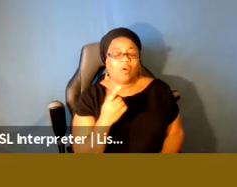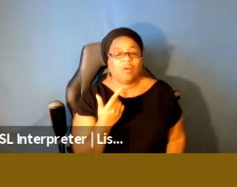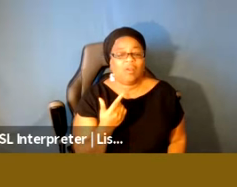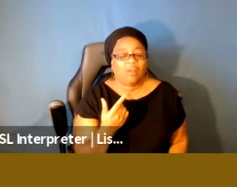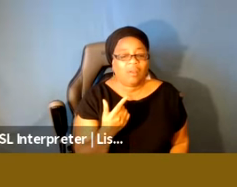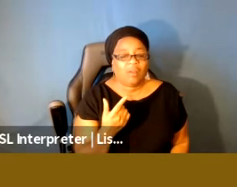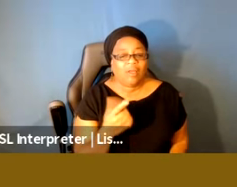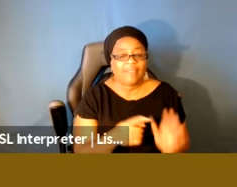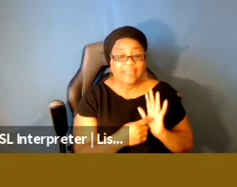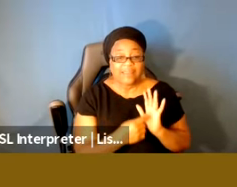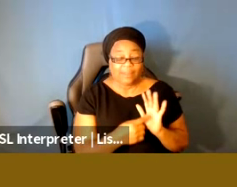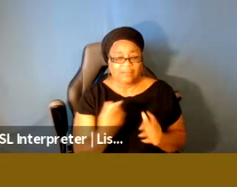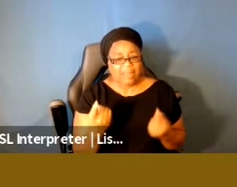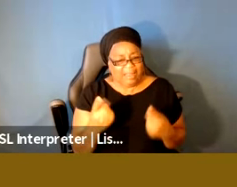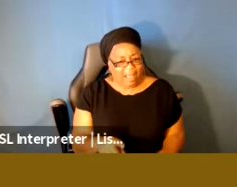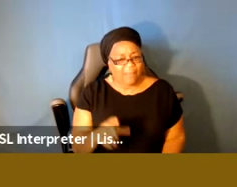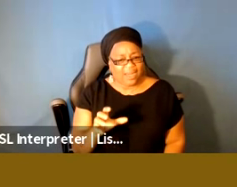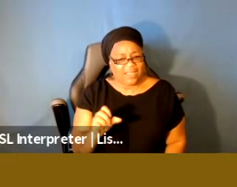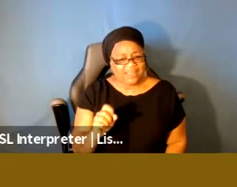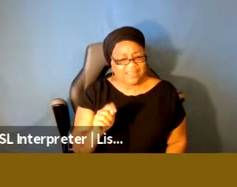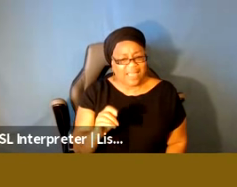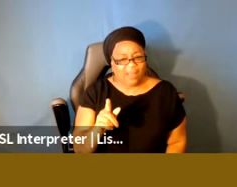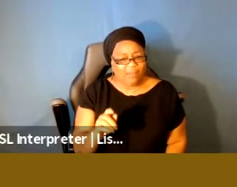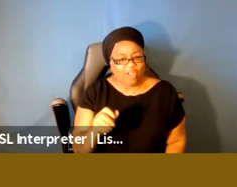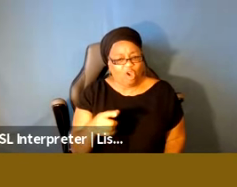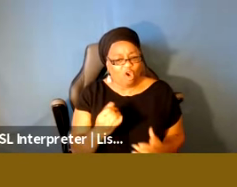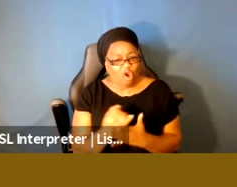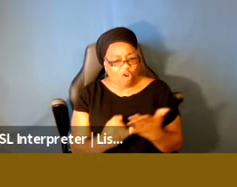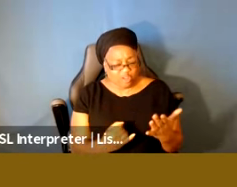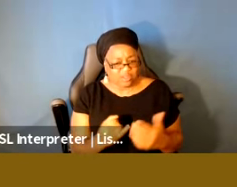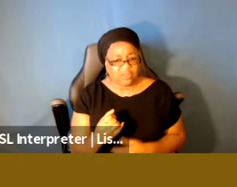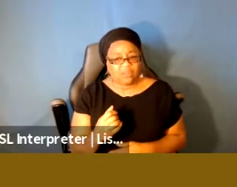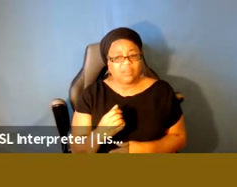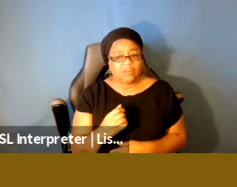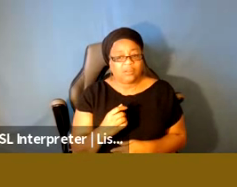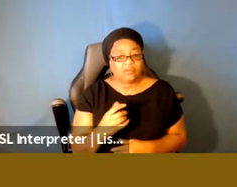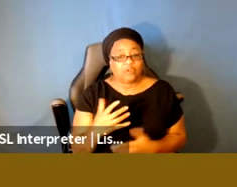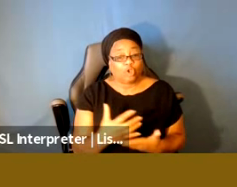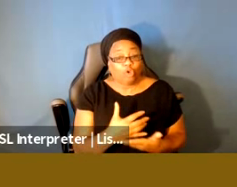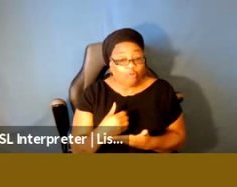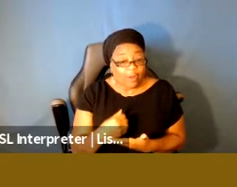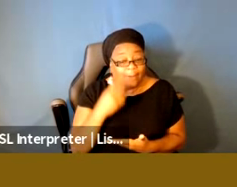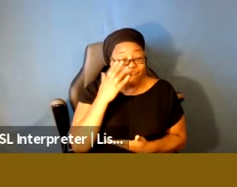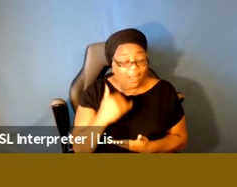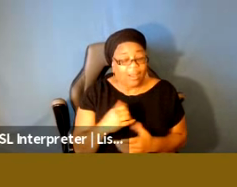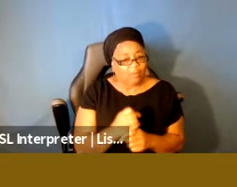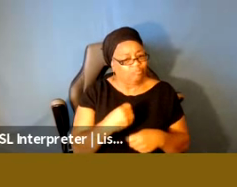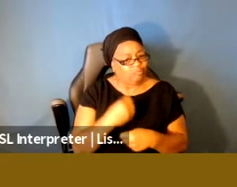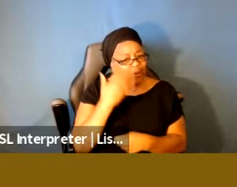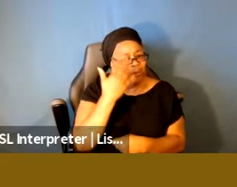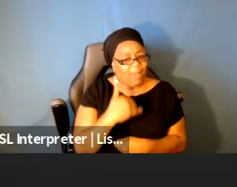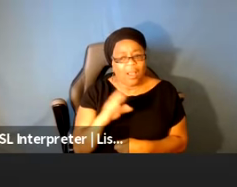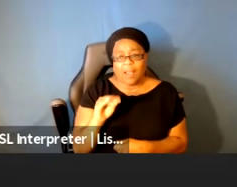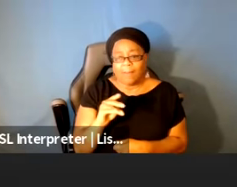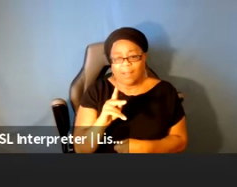Stable Arts here in DC, curated by Malik and Black Artists DC. And, you know, the show was to pay